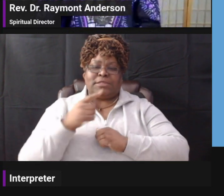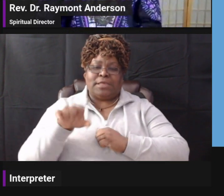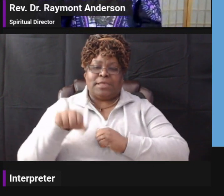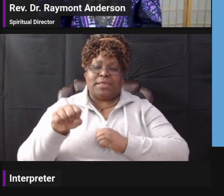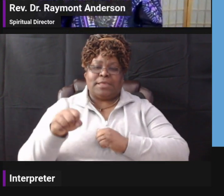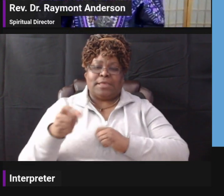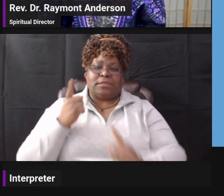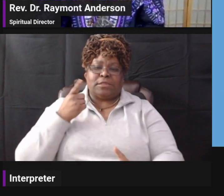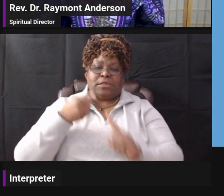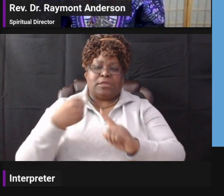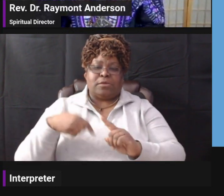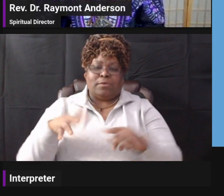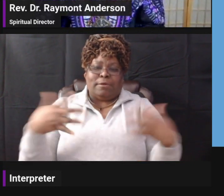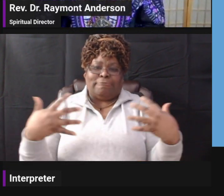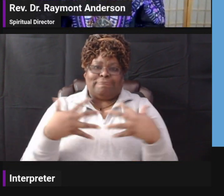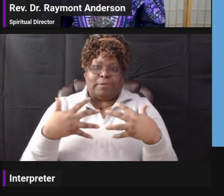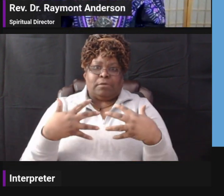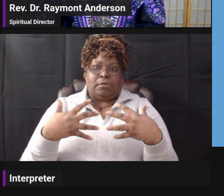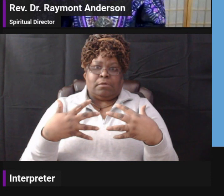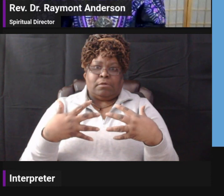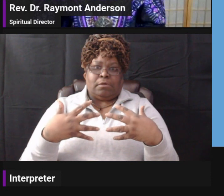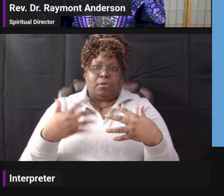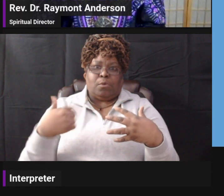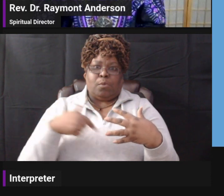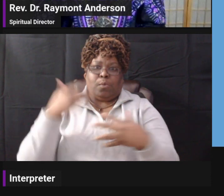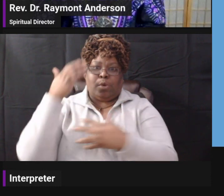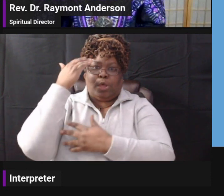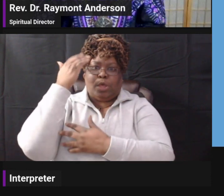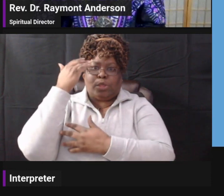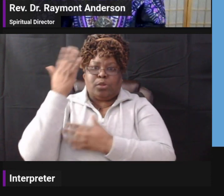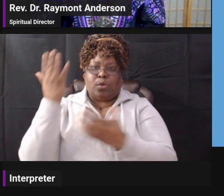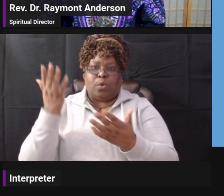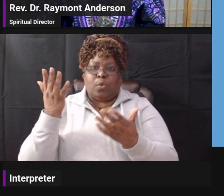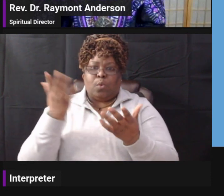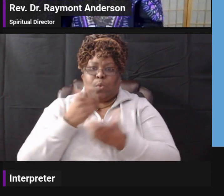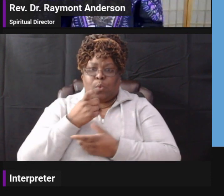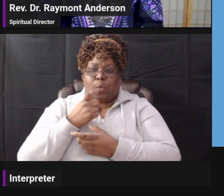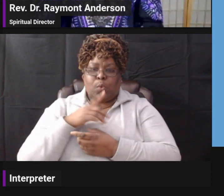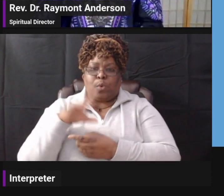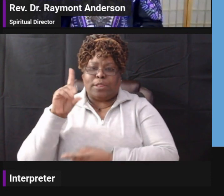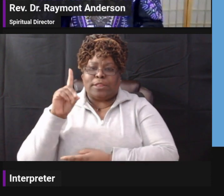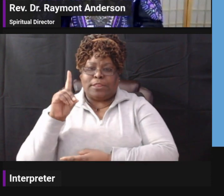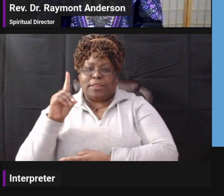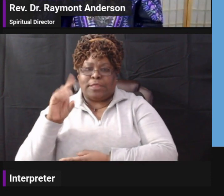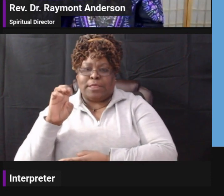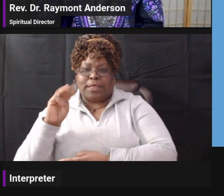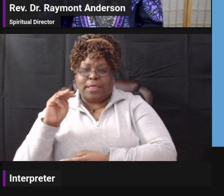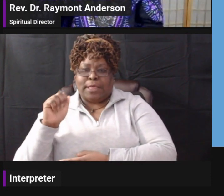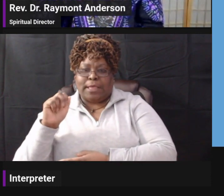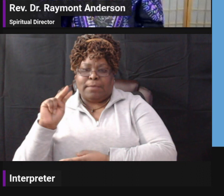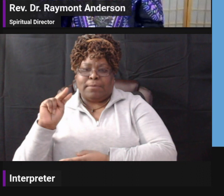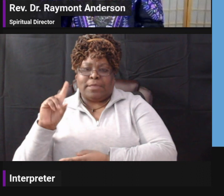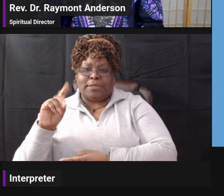yes until we're afraid, because we know that eventually the dragons, the